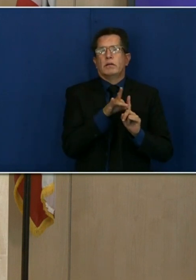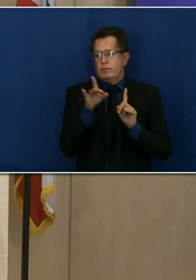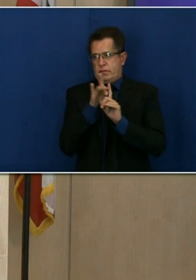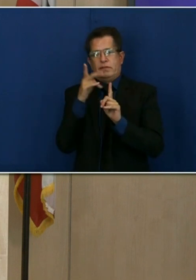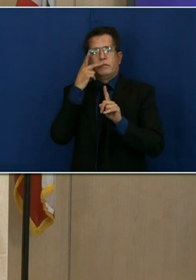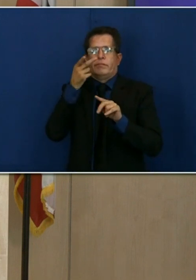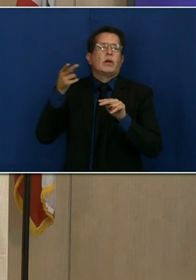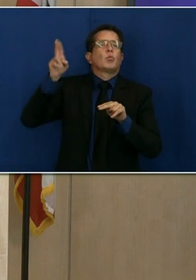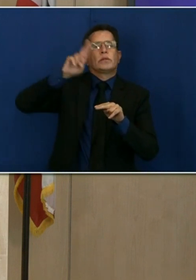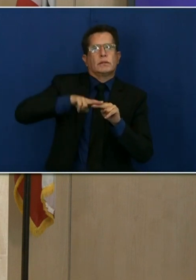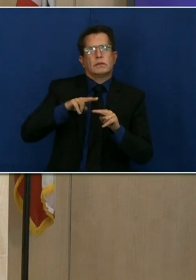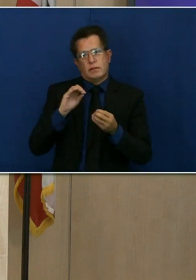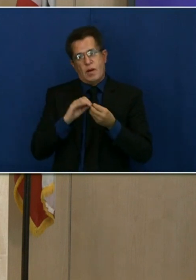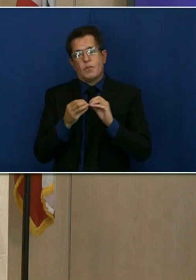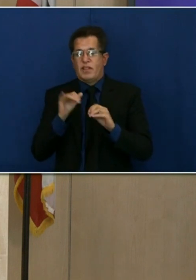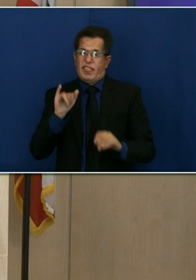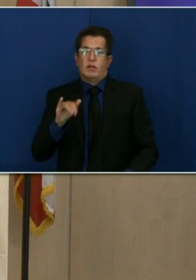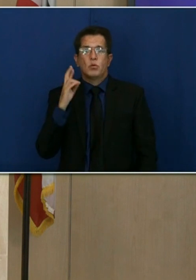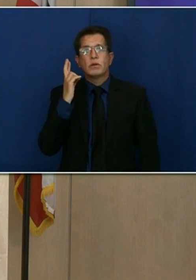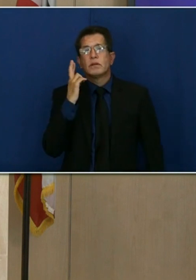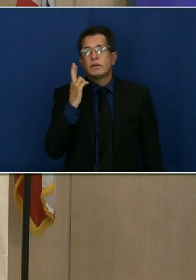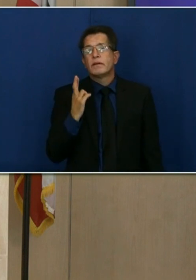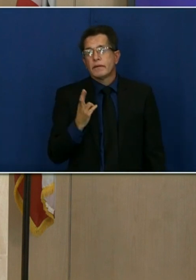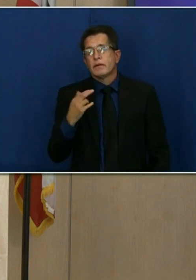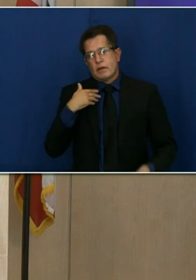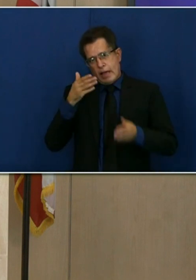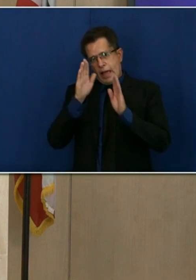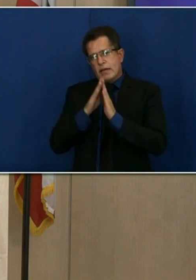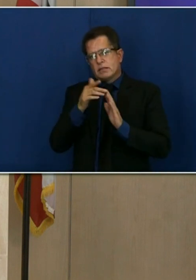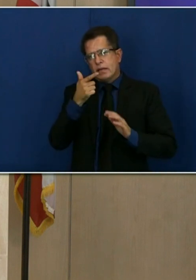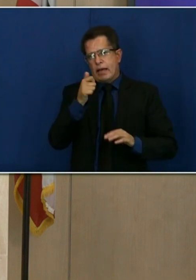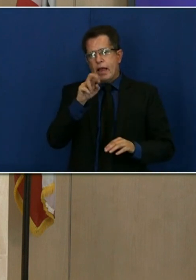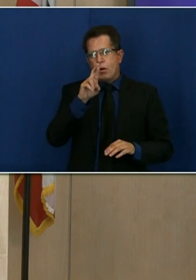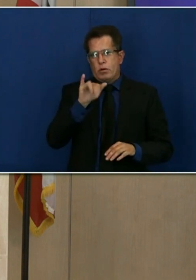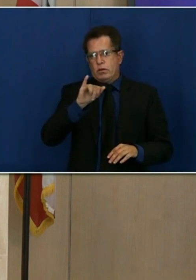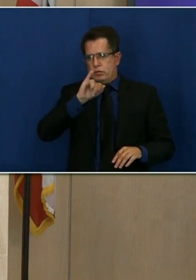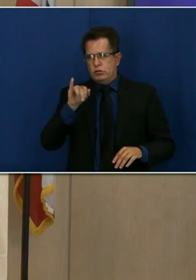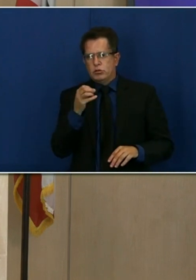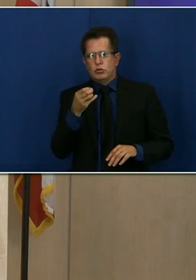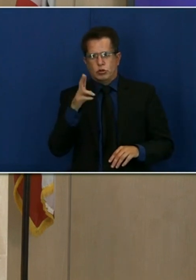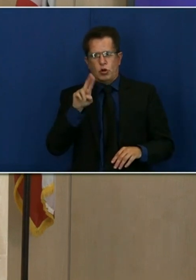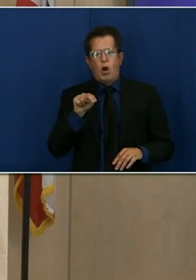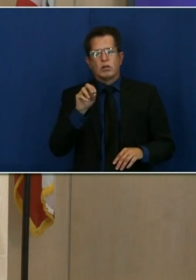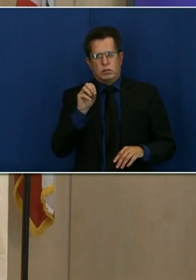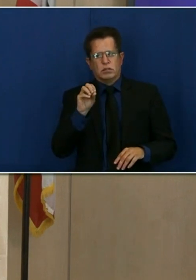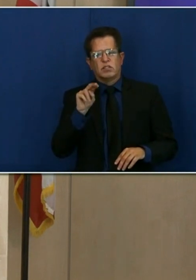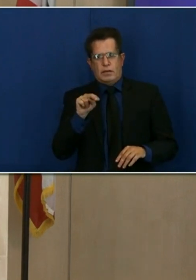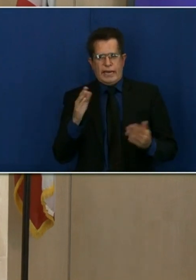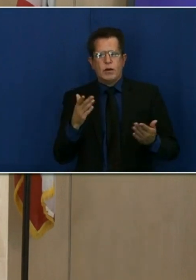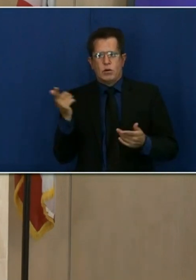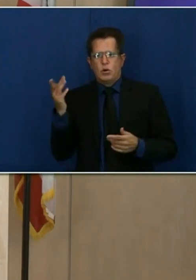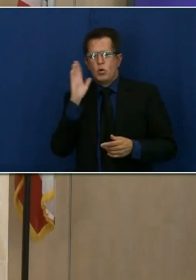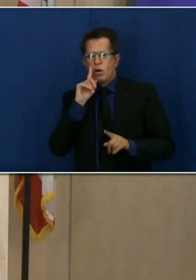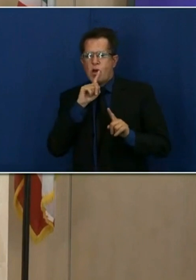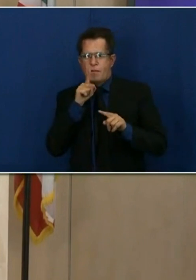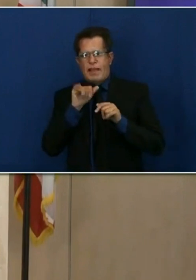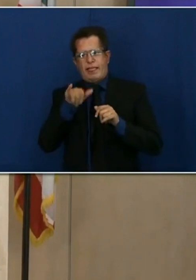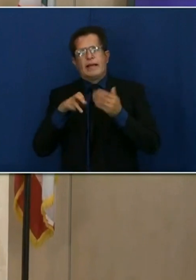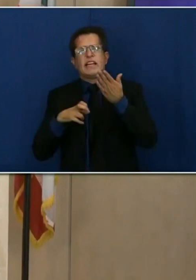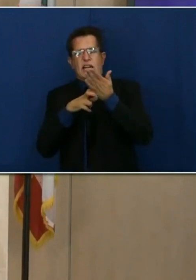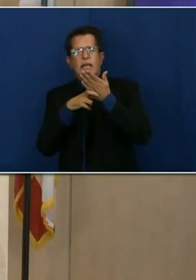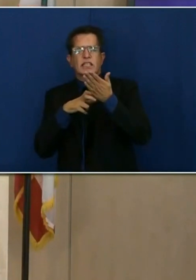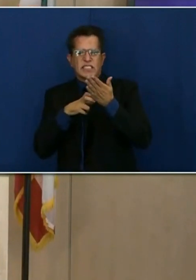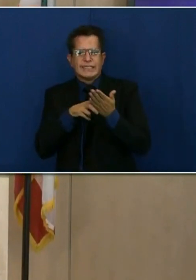an increase in numbers. And I'll ask Gary Johnston to come to the mic to talk about the cease and desist orders.